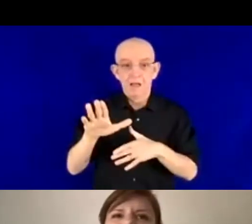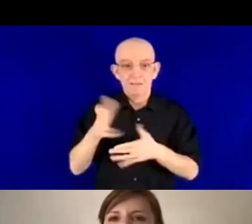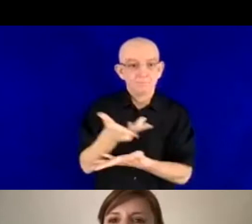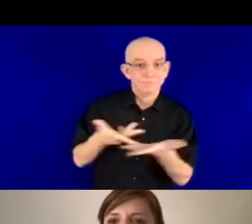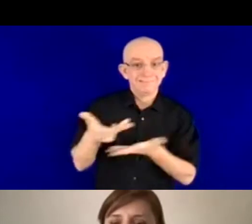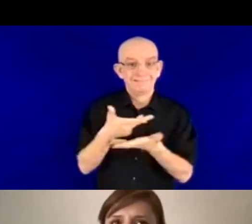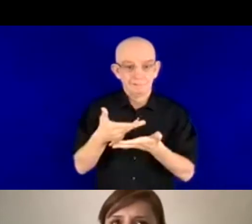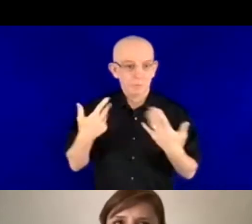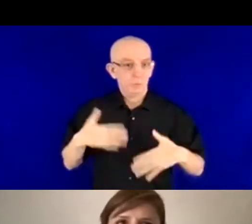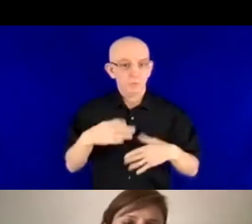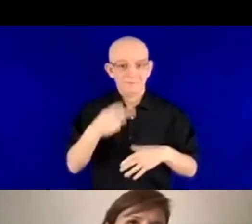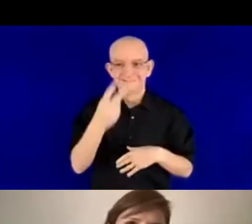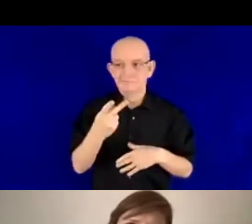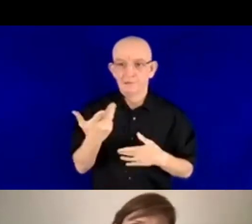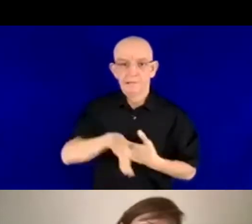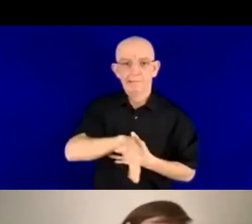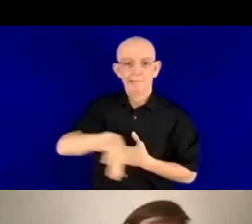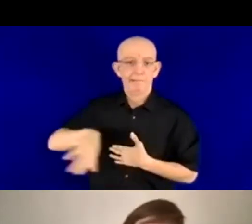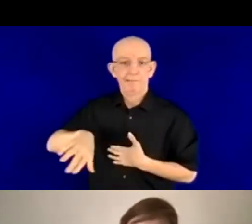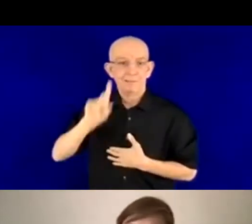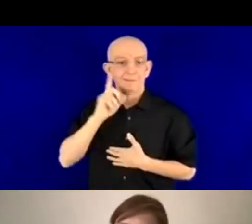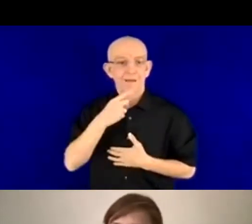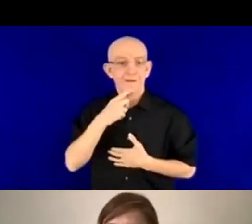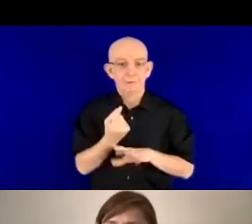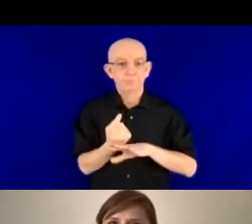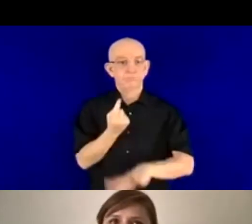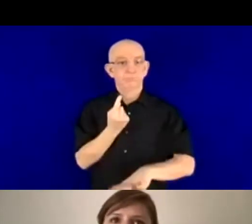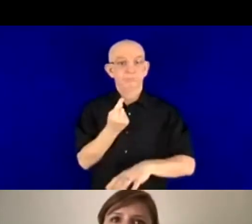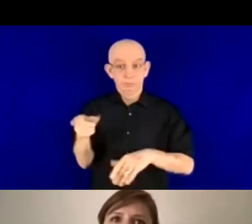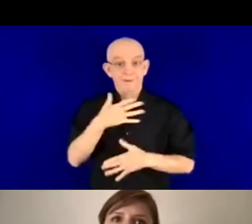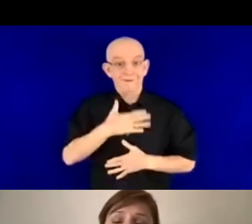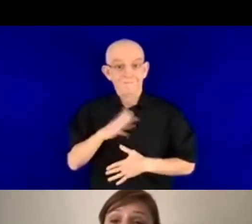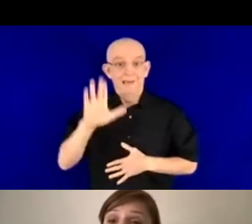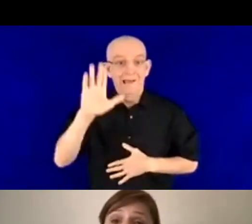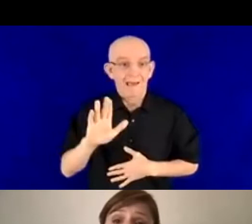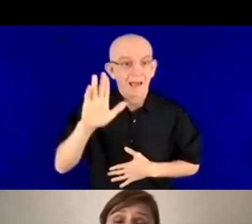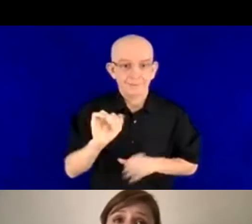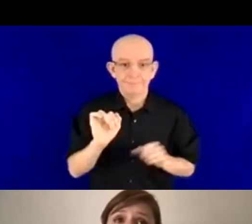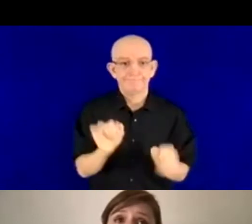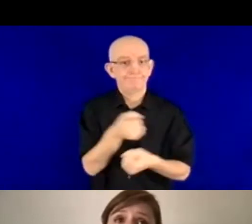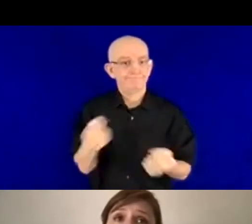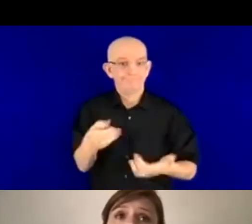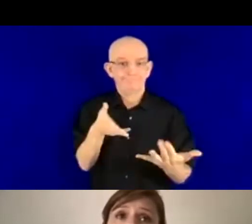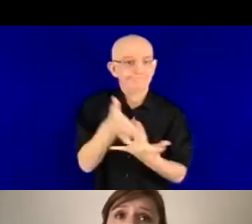And then I think for all of us, whether we are interpreters or not, there is the issue of